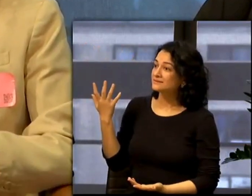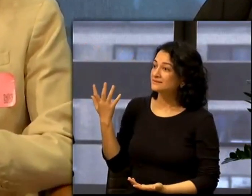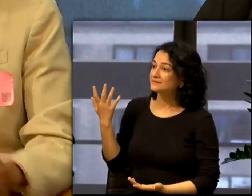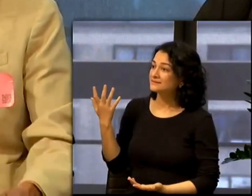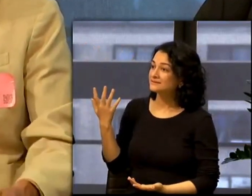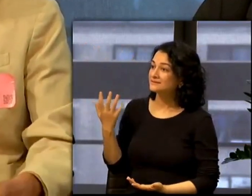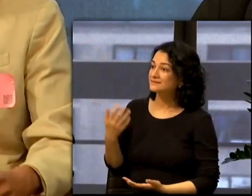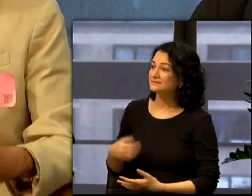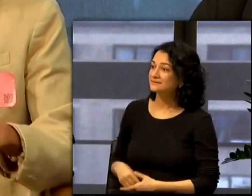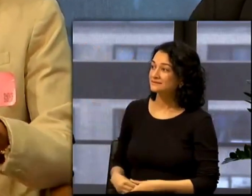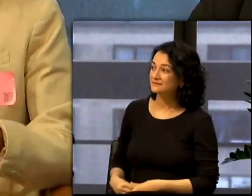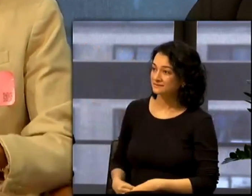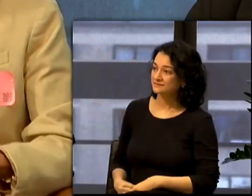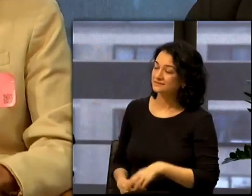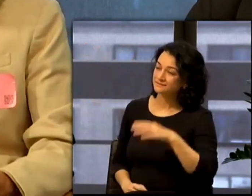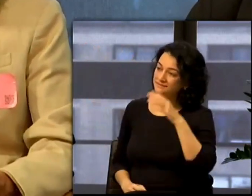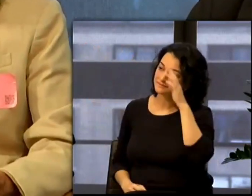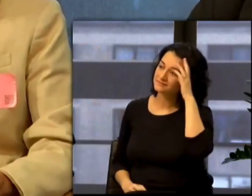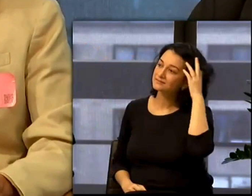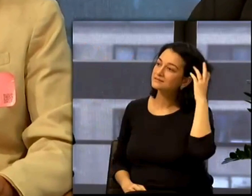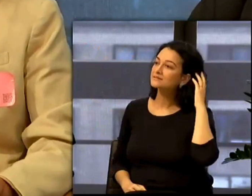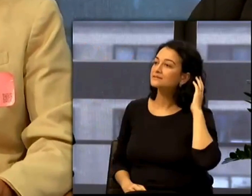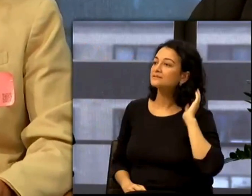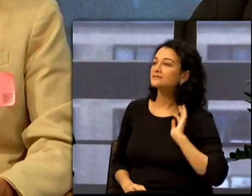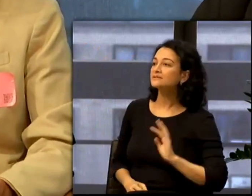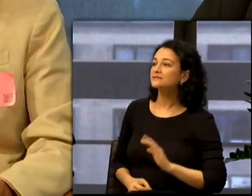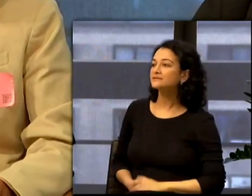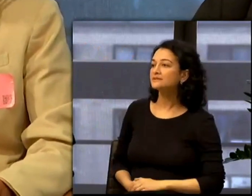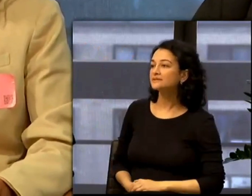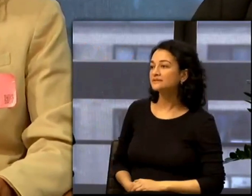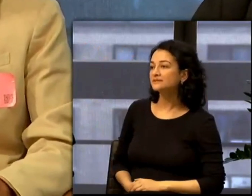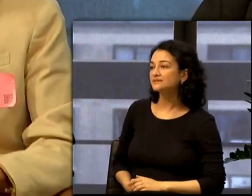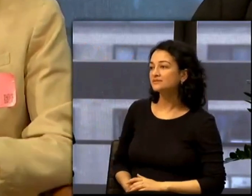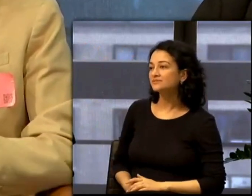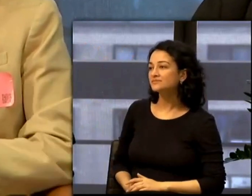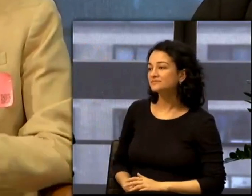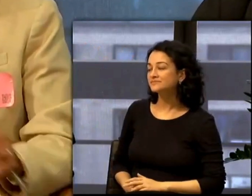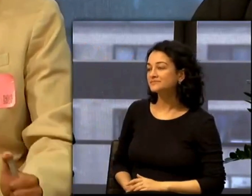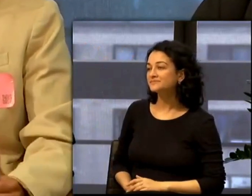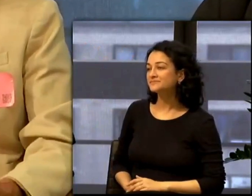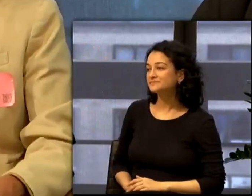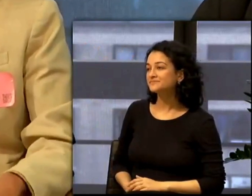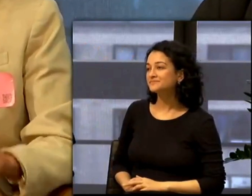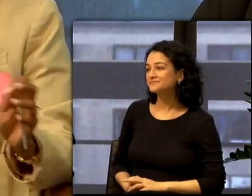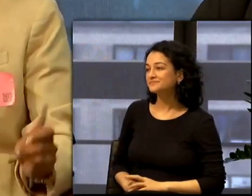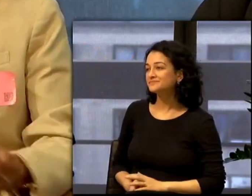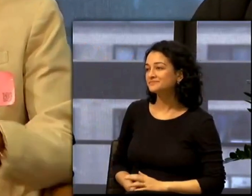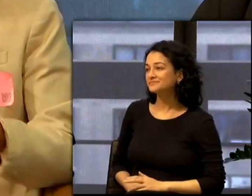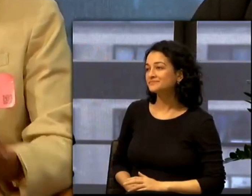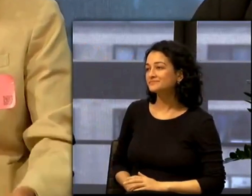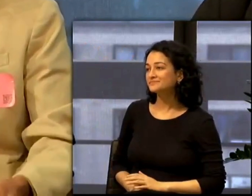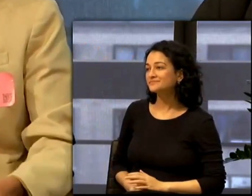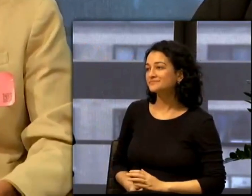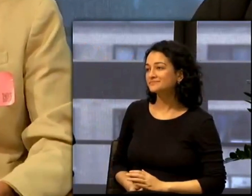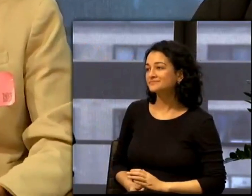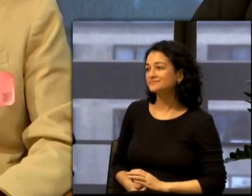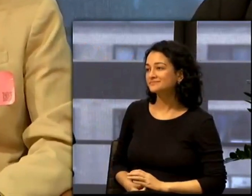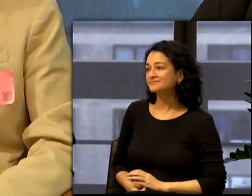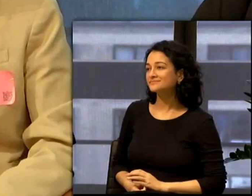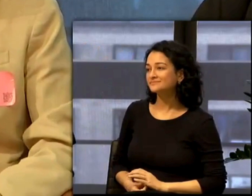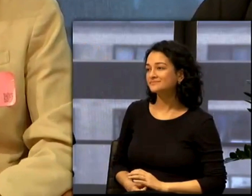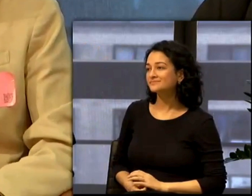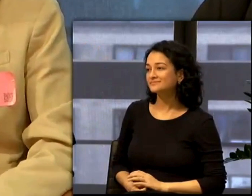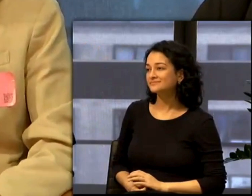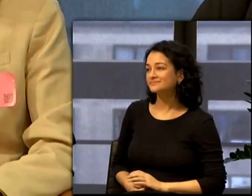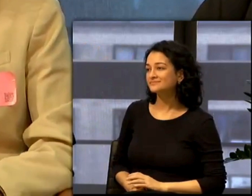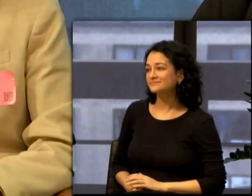against others, against low-income families, against single parents, and just the gamut, against immigrant populations. And